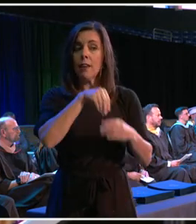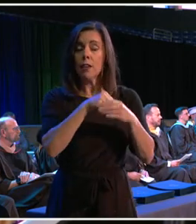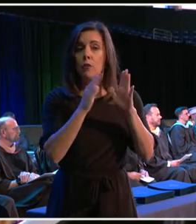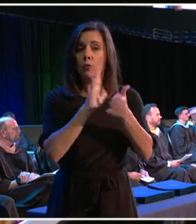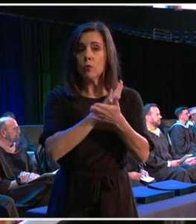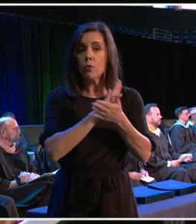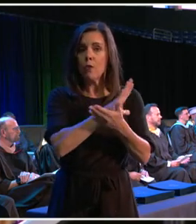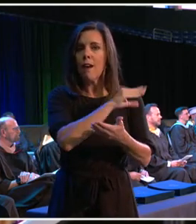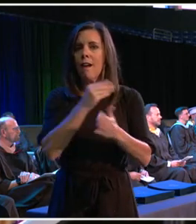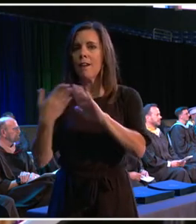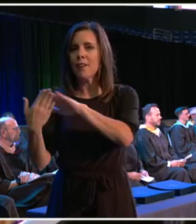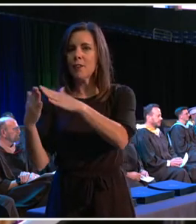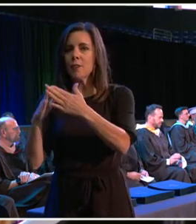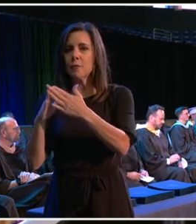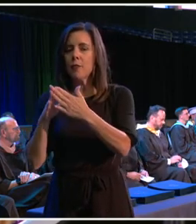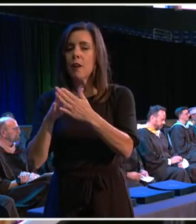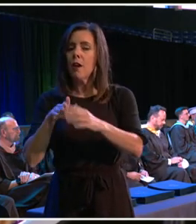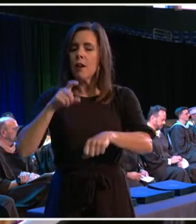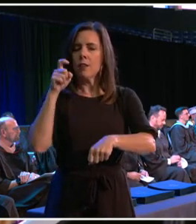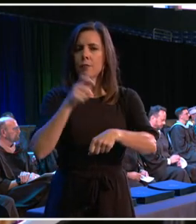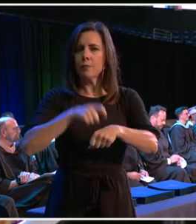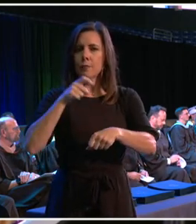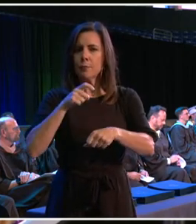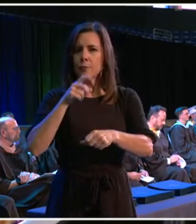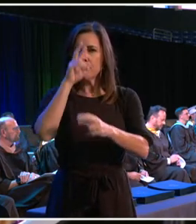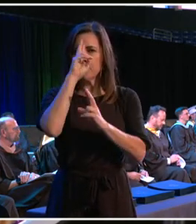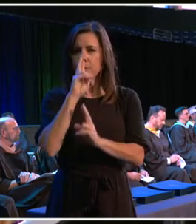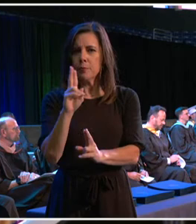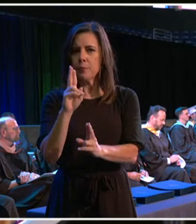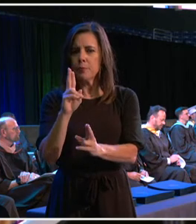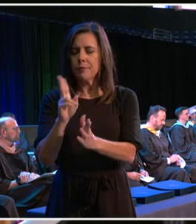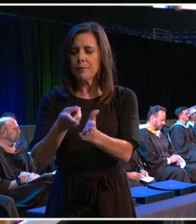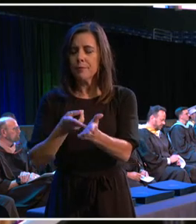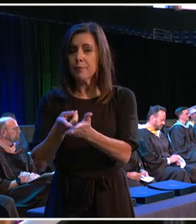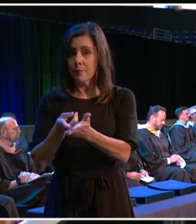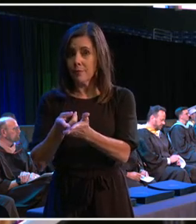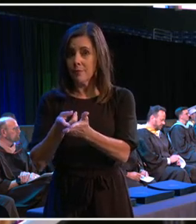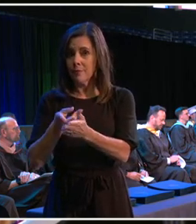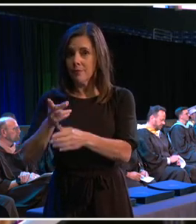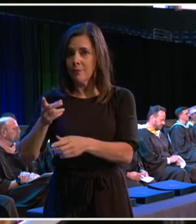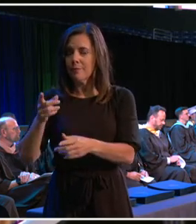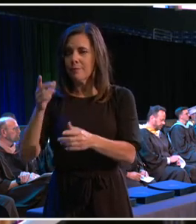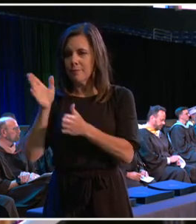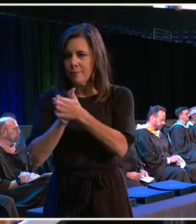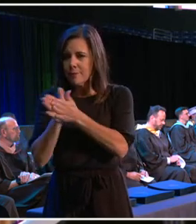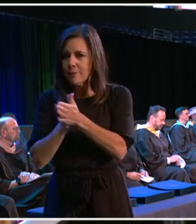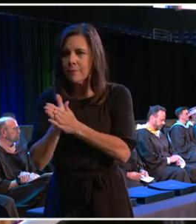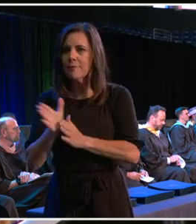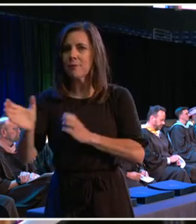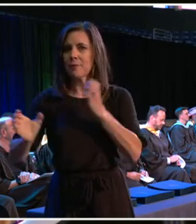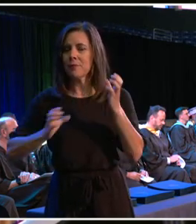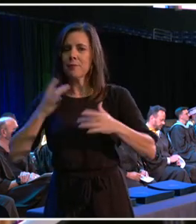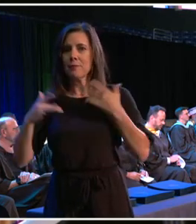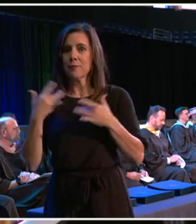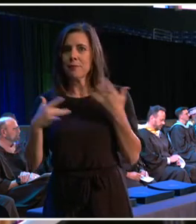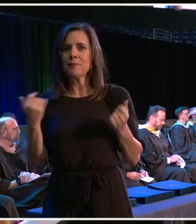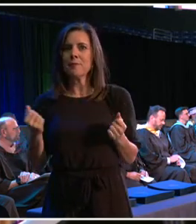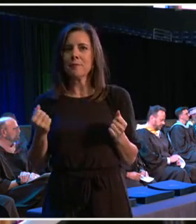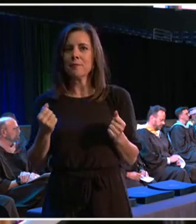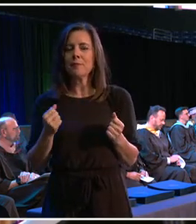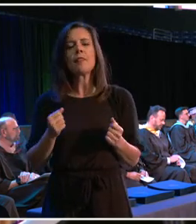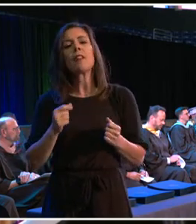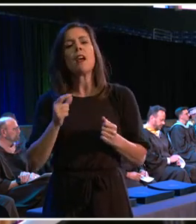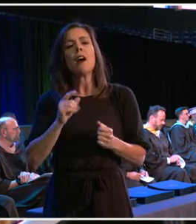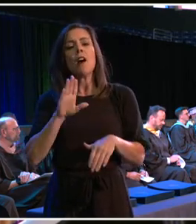our community. Punctuality, respect, integrity, determination, and enthusiasm.